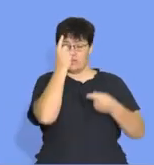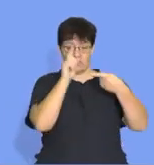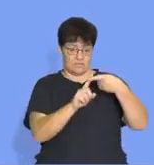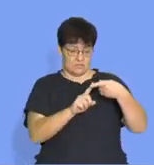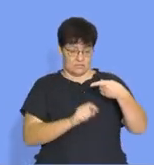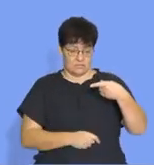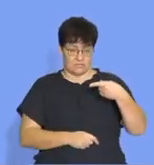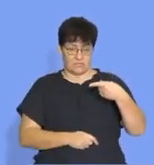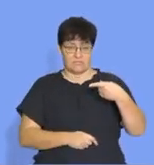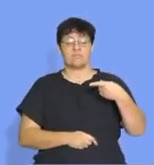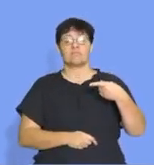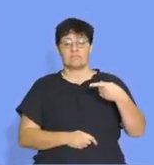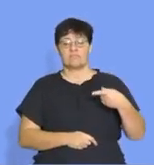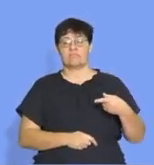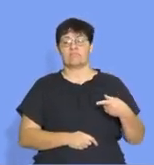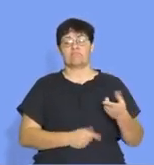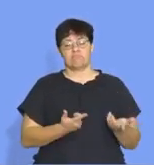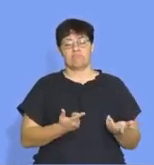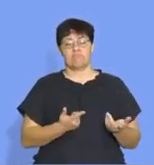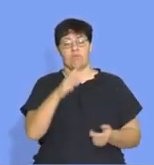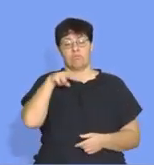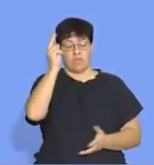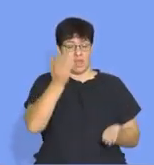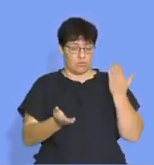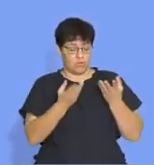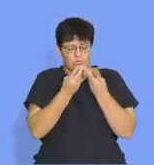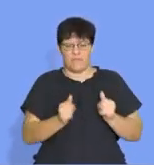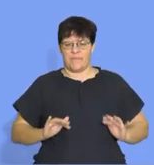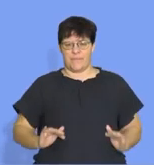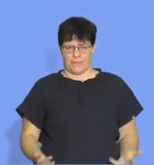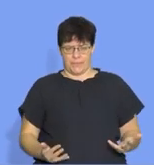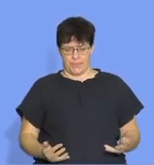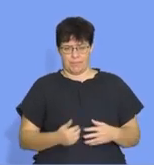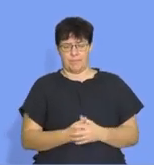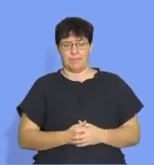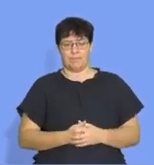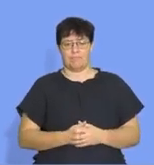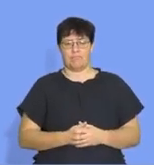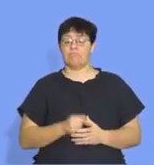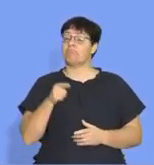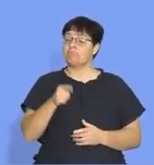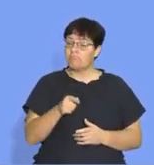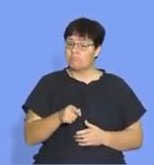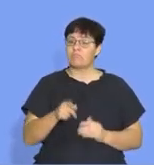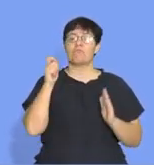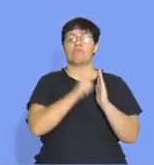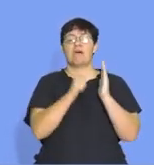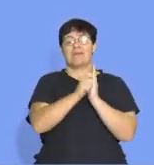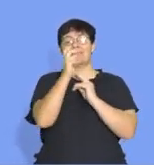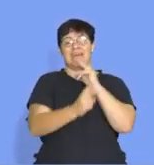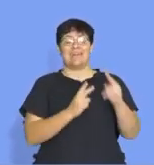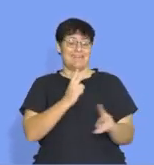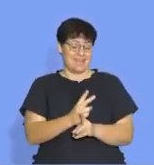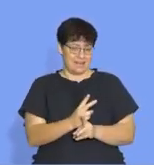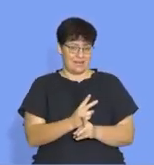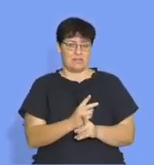call a quadratic equation, right? To solve that, you always need to make sure that you first rewrite it in standard